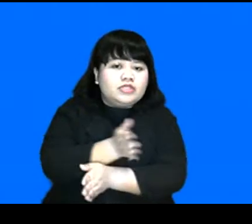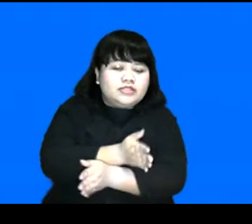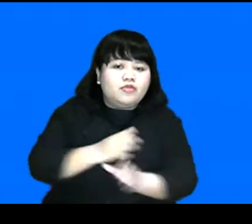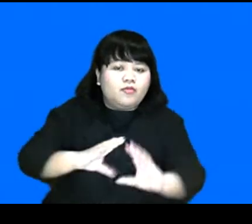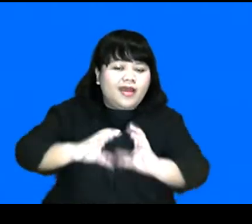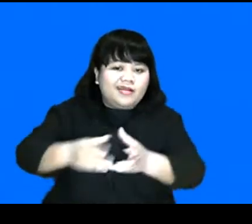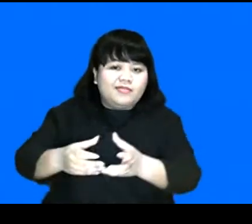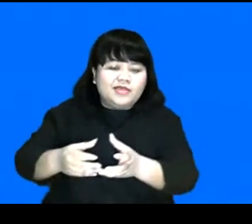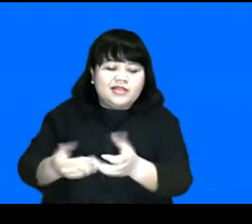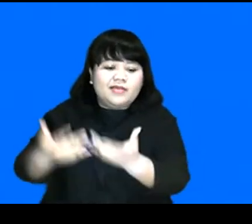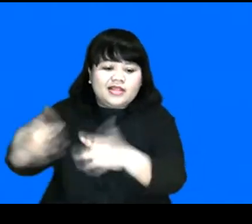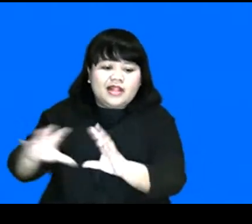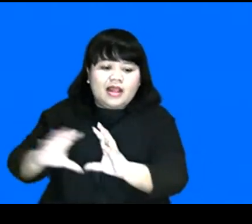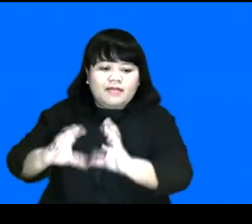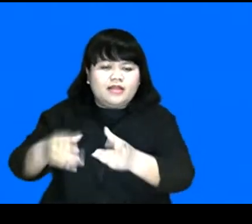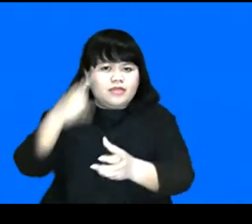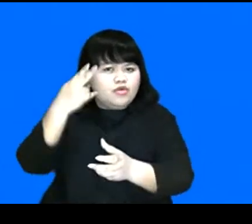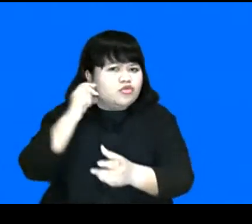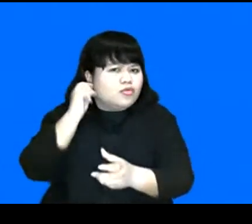Is there?